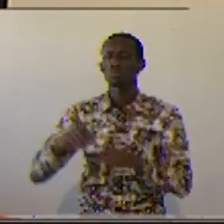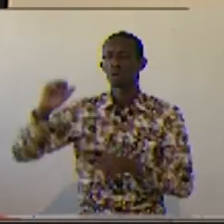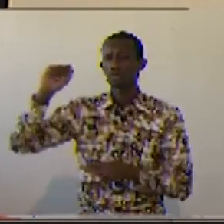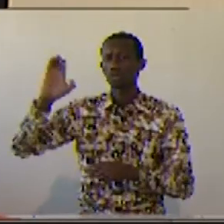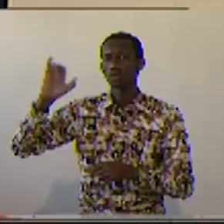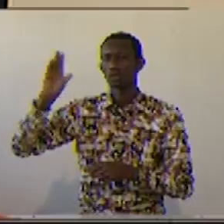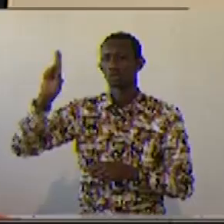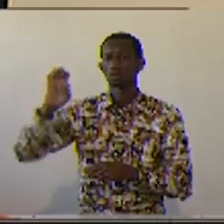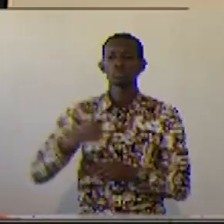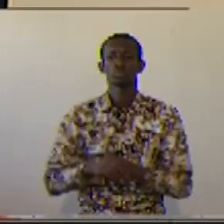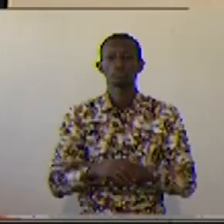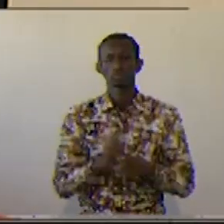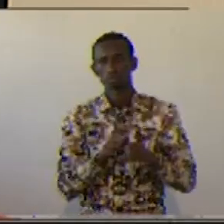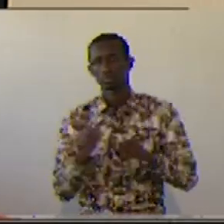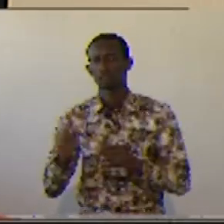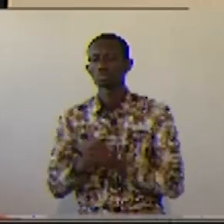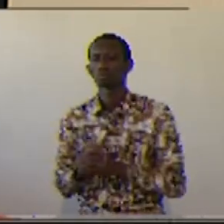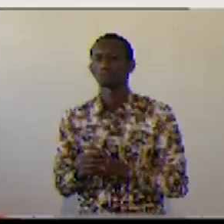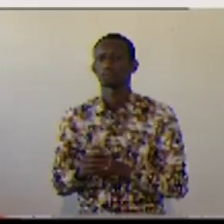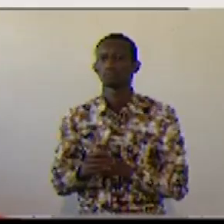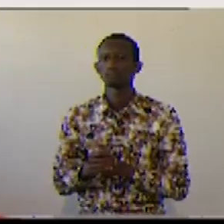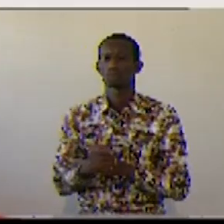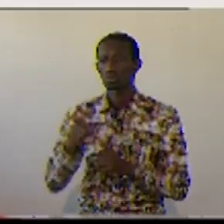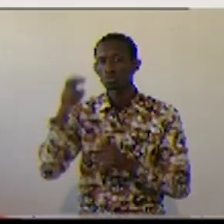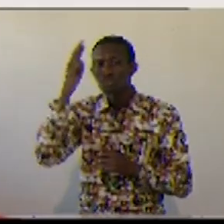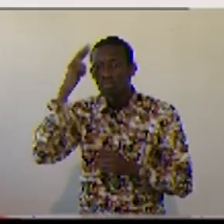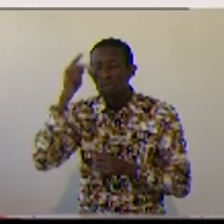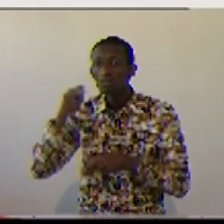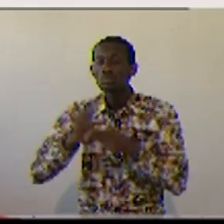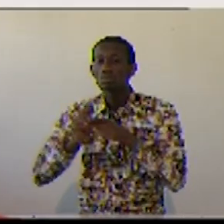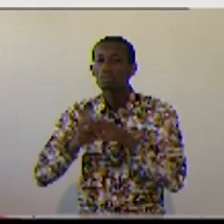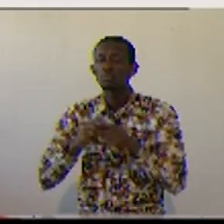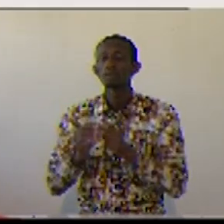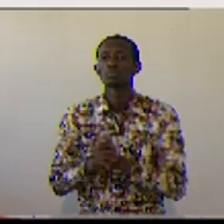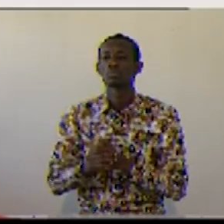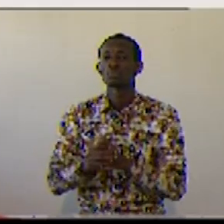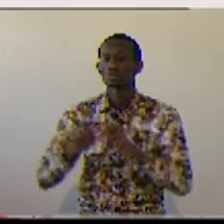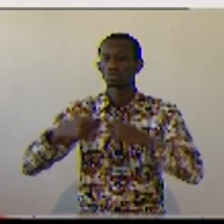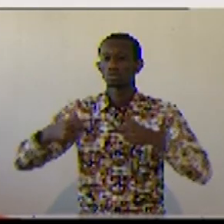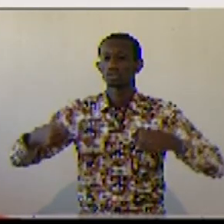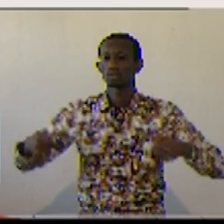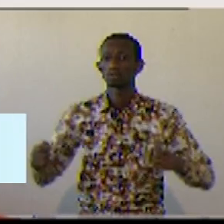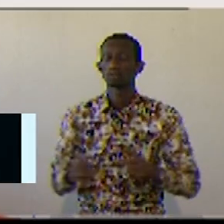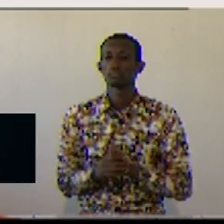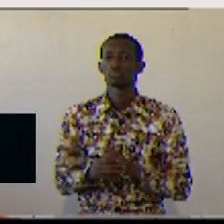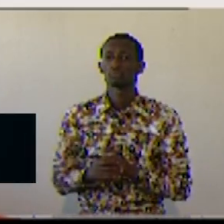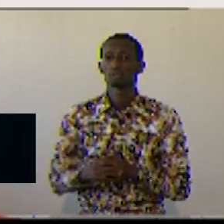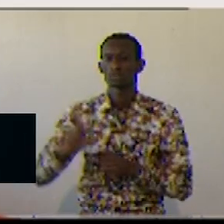a base. Do you remember the name of a reaction in which an acid reacts with a